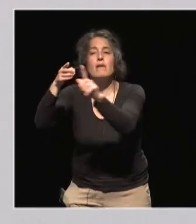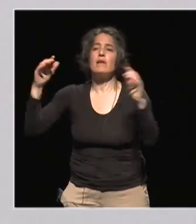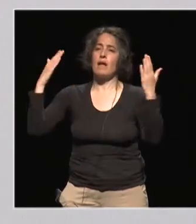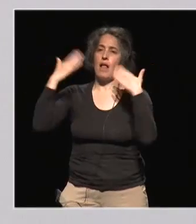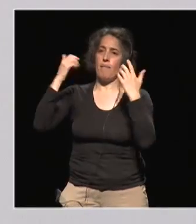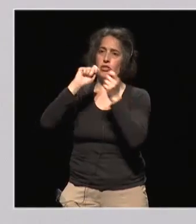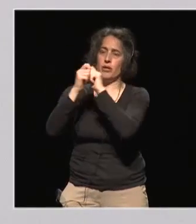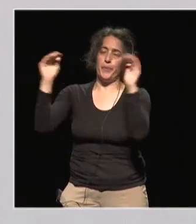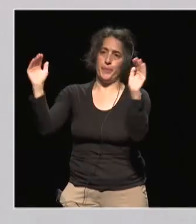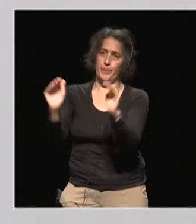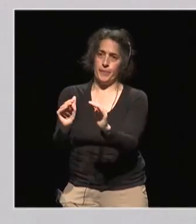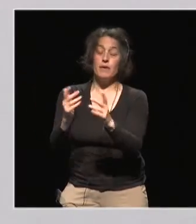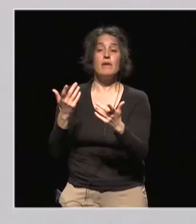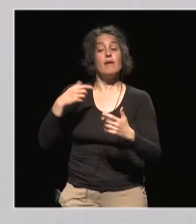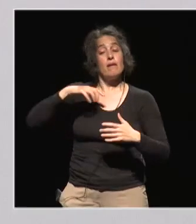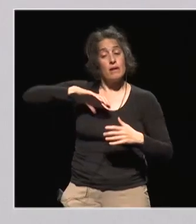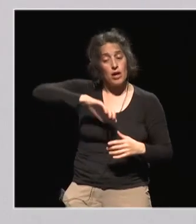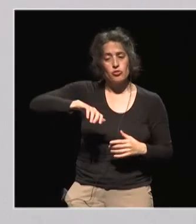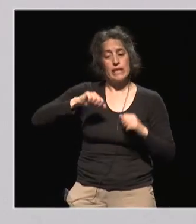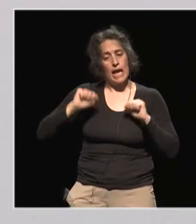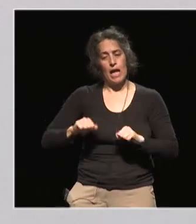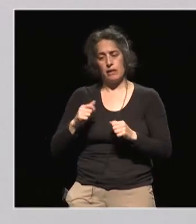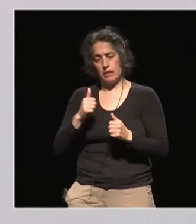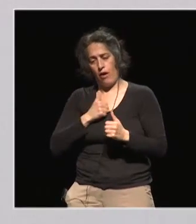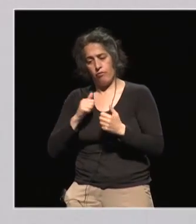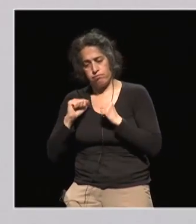undertaken by internal, but also by external